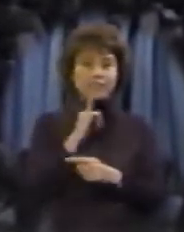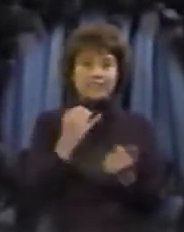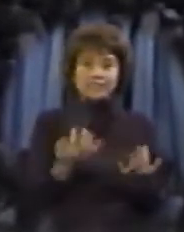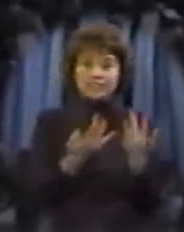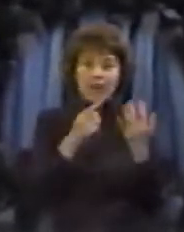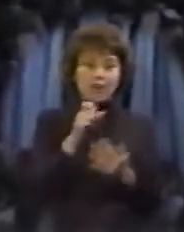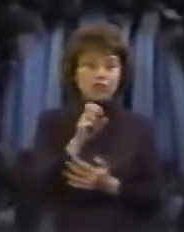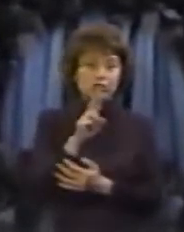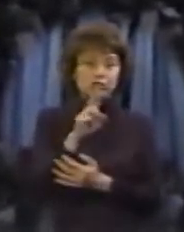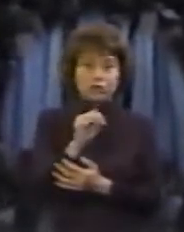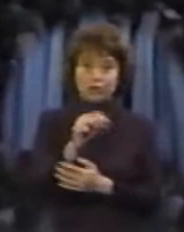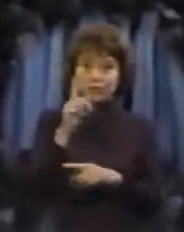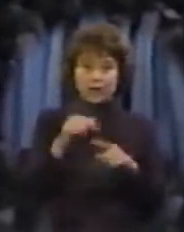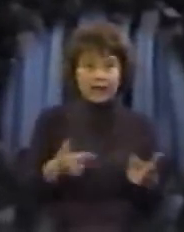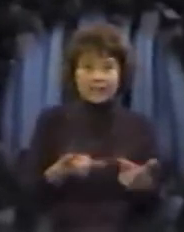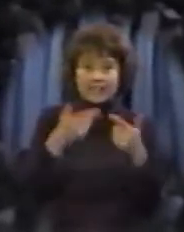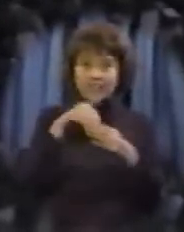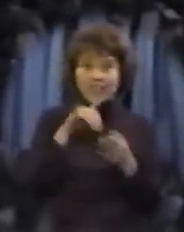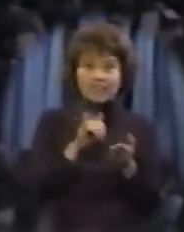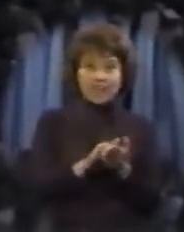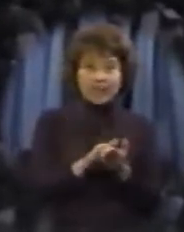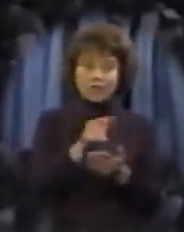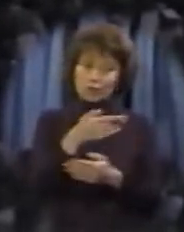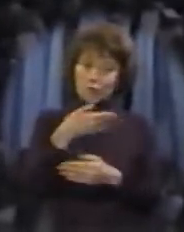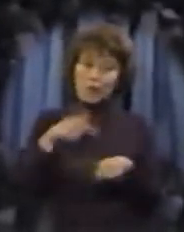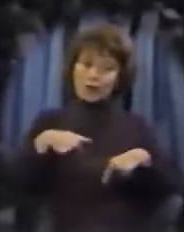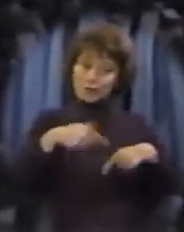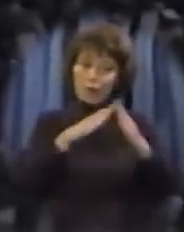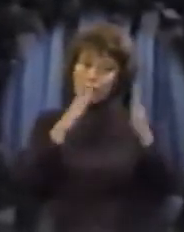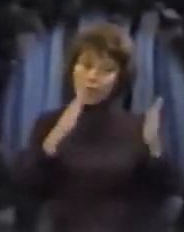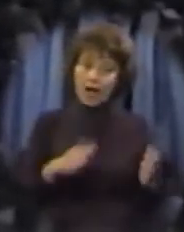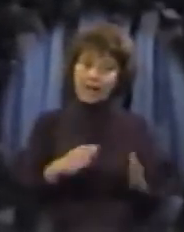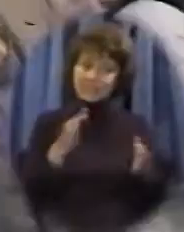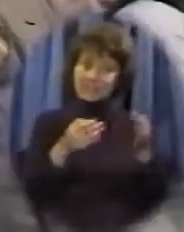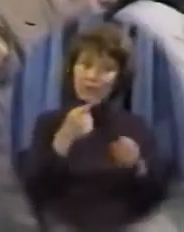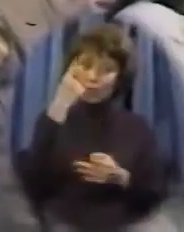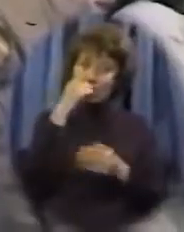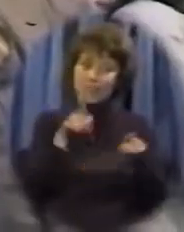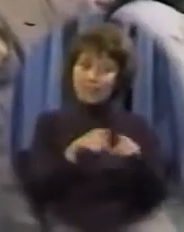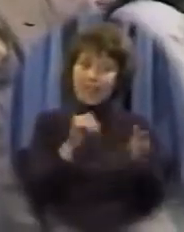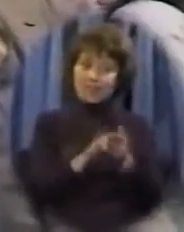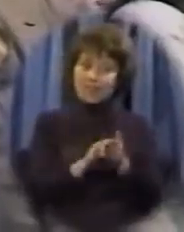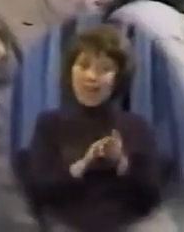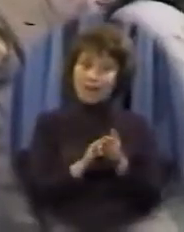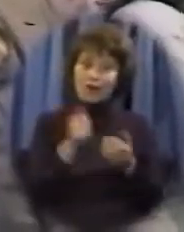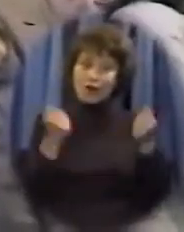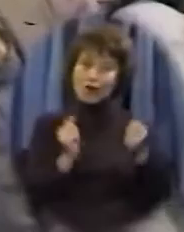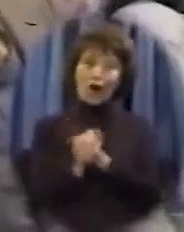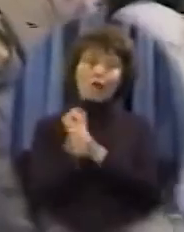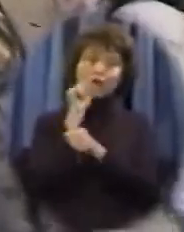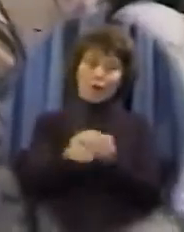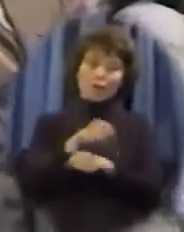live in that? I said, you better get in the house. Automobile will run over you and kill you. Let me show you something.